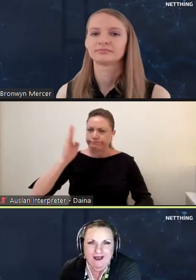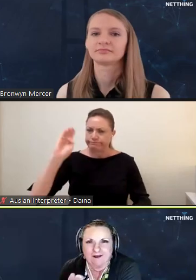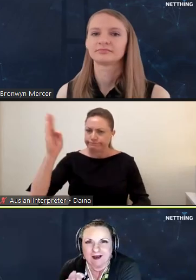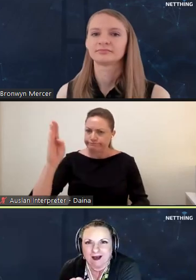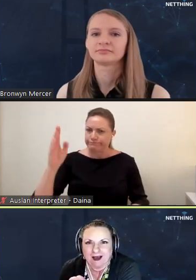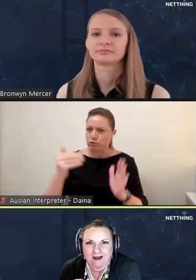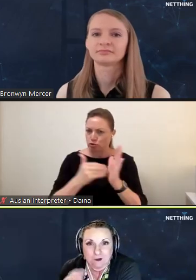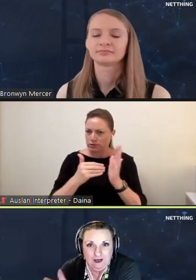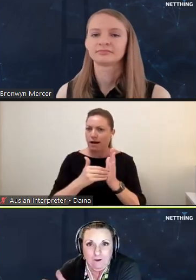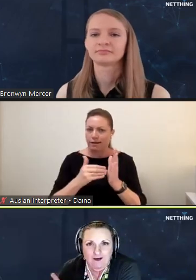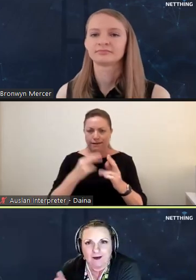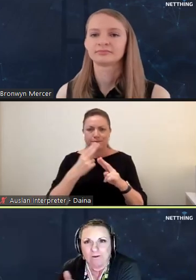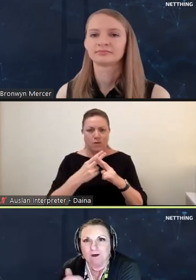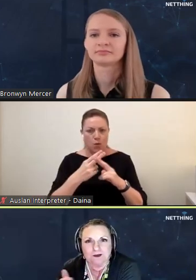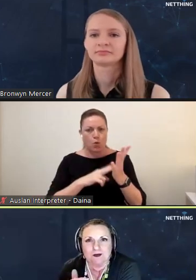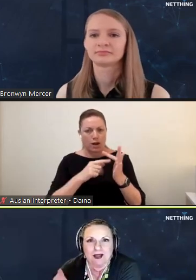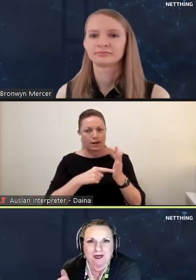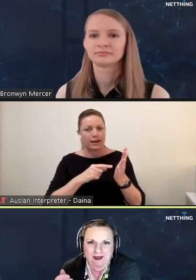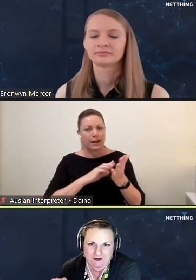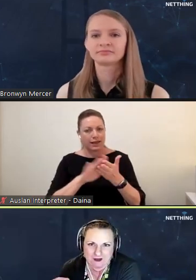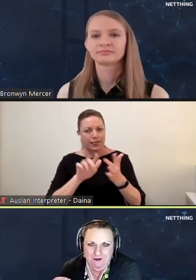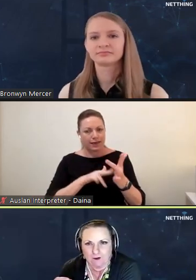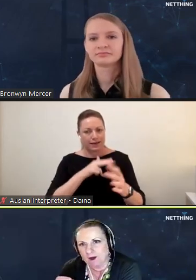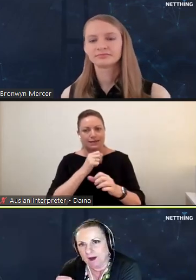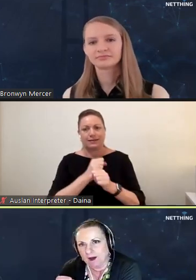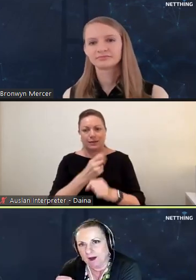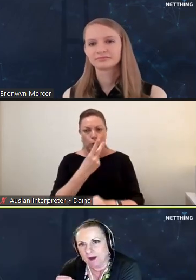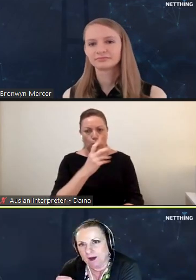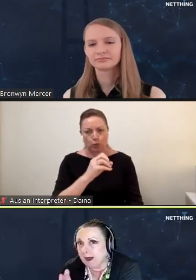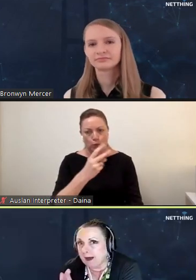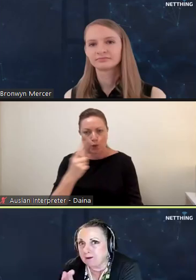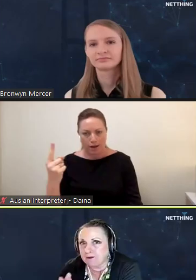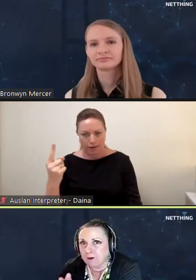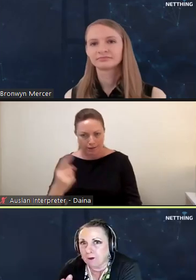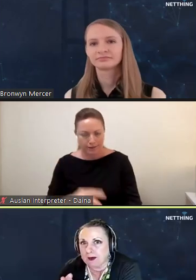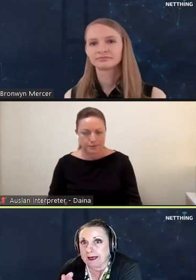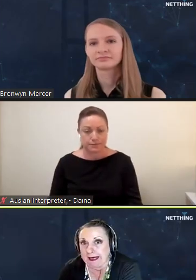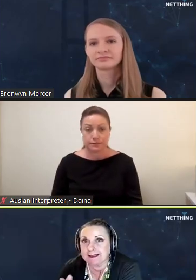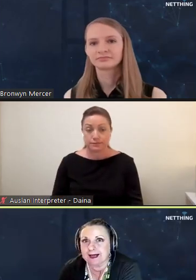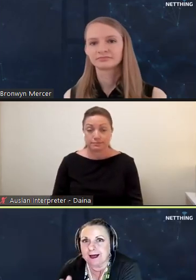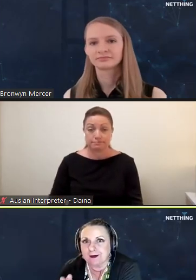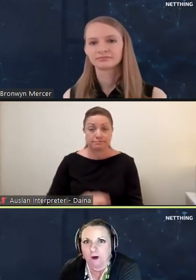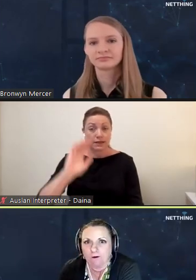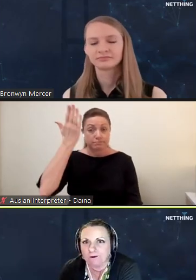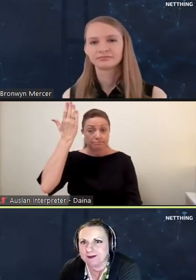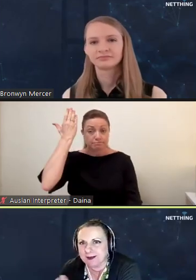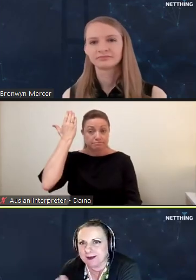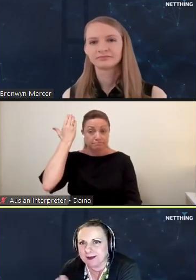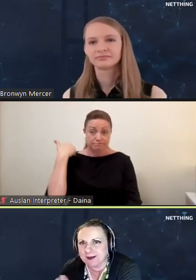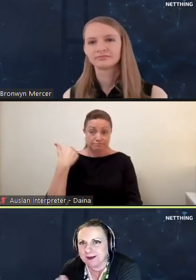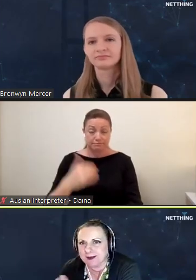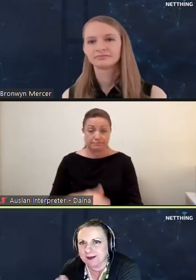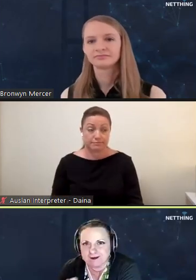our NetThing 21, but also NetThing in general. Way back before we kick-started off